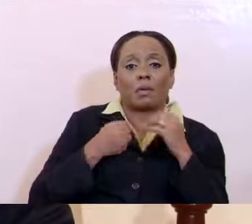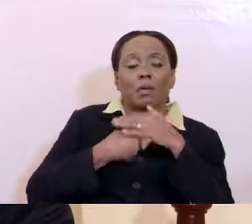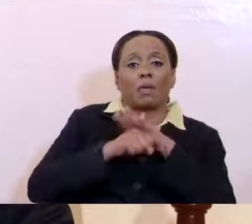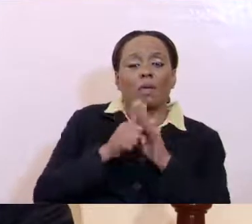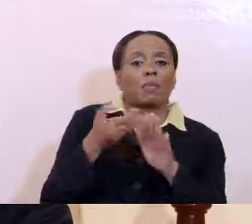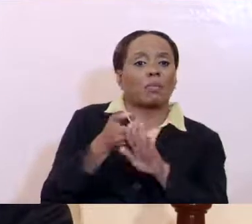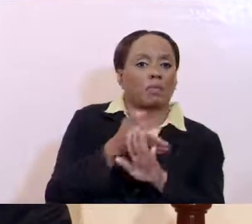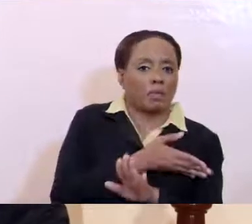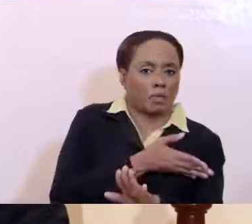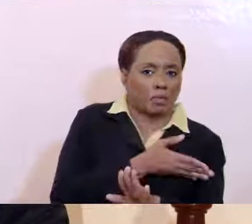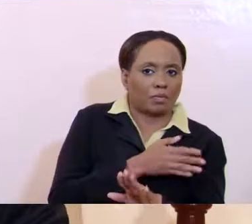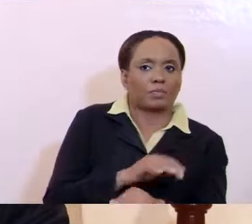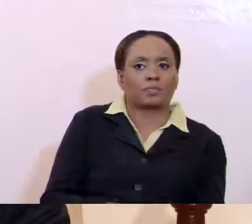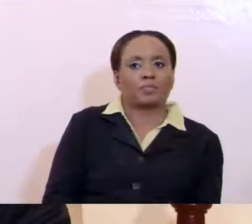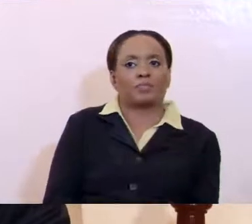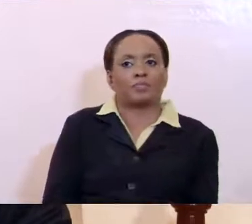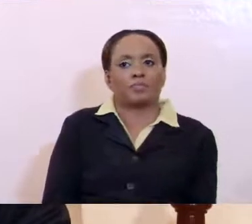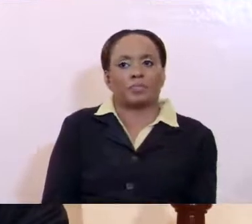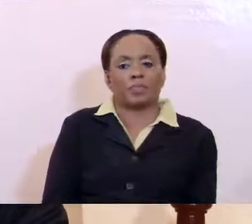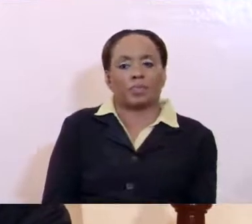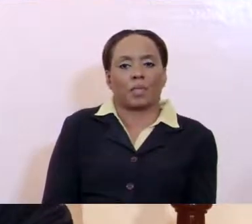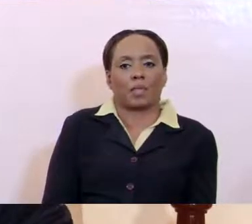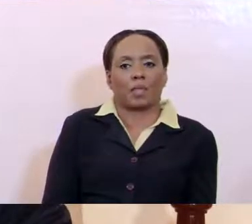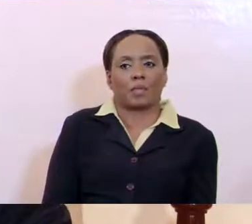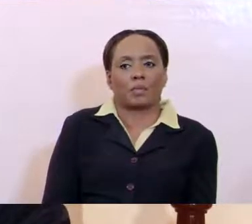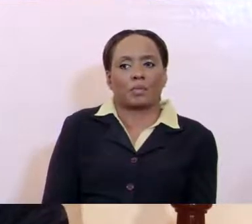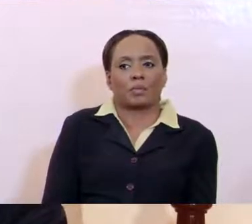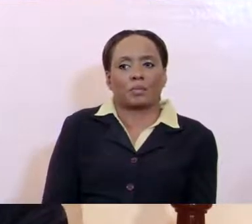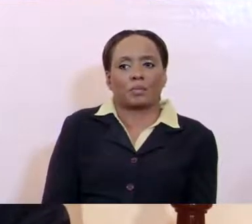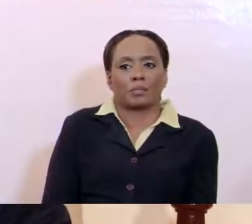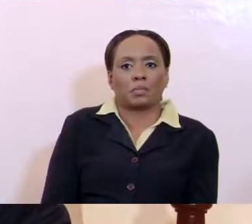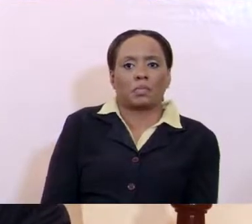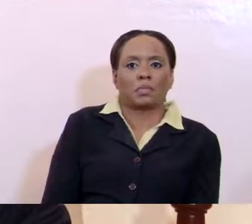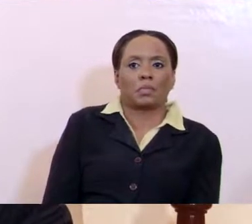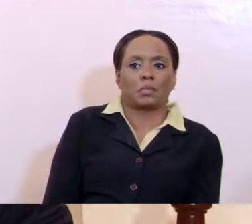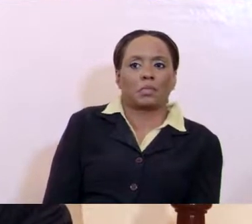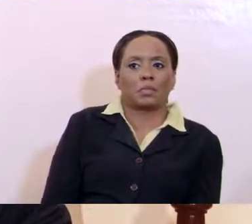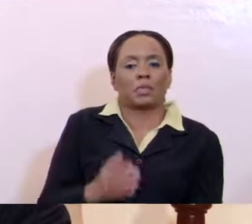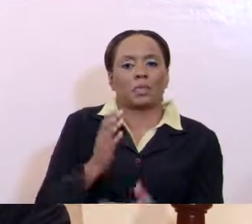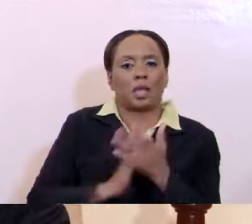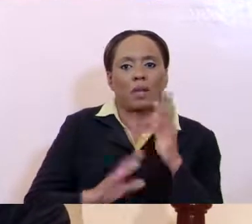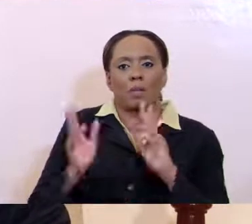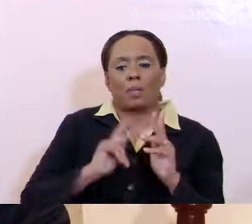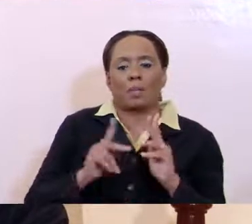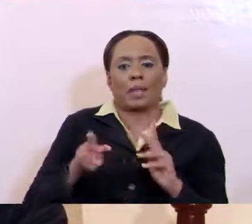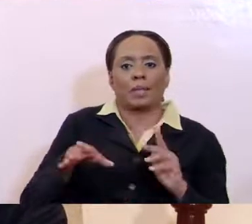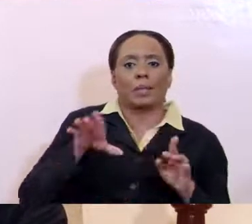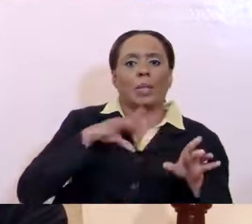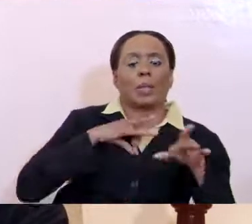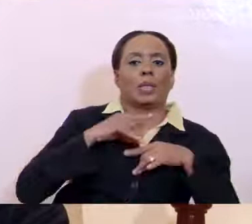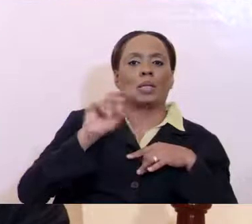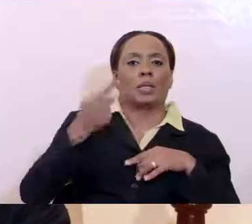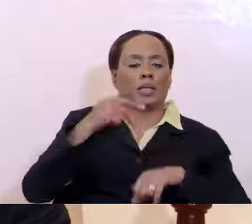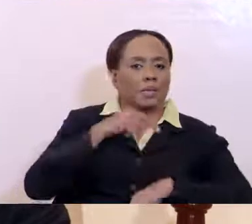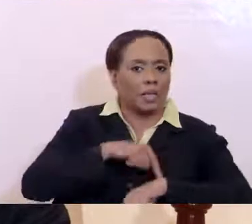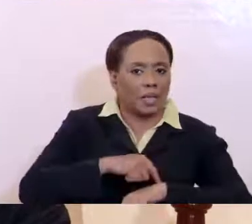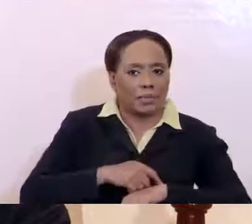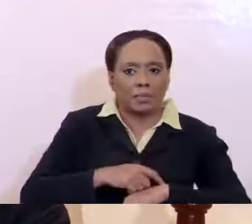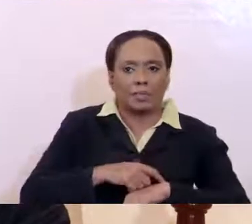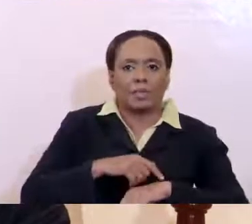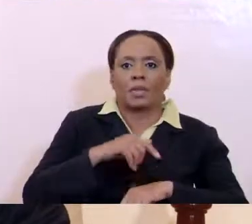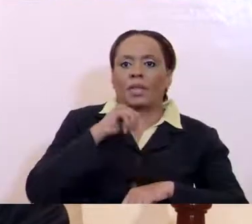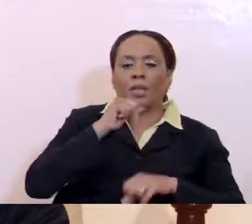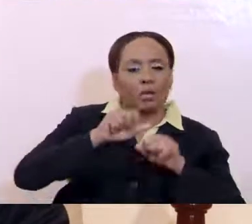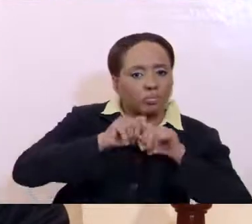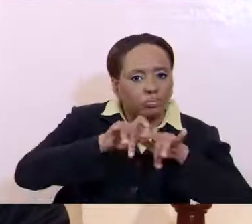want to count old cases of COVID that are still turning up because they're not infectious. So we have to do an assessment. We